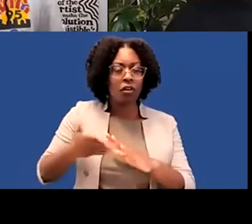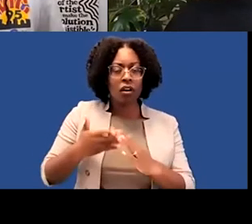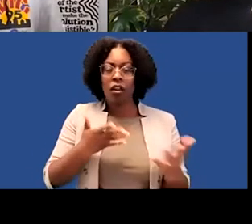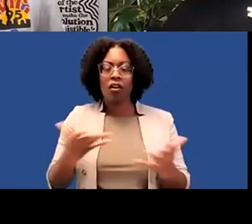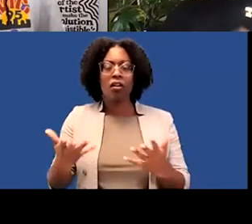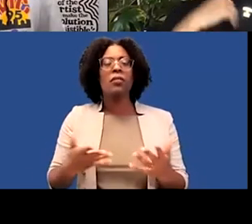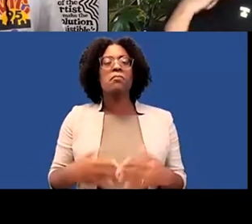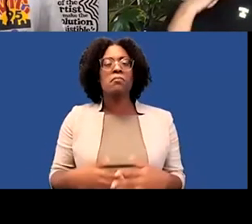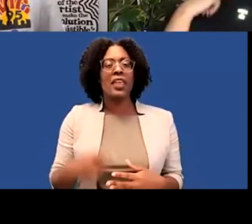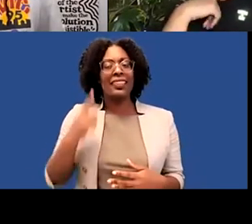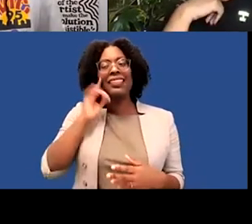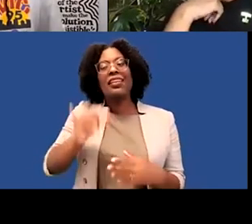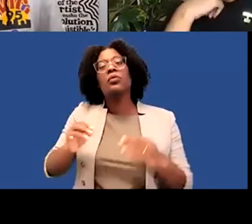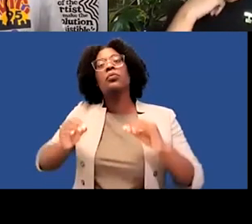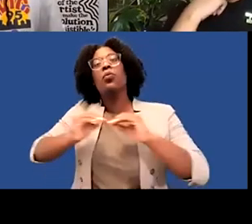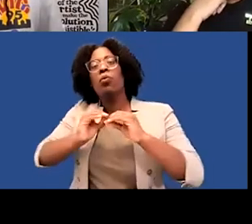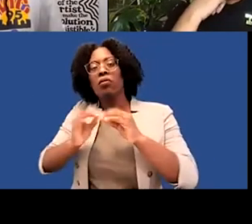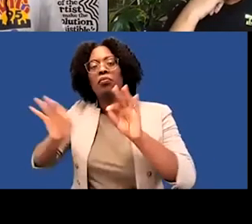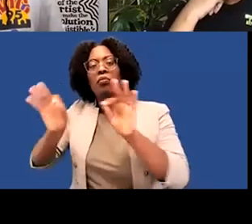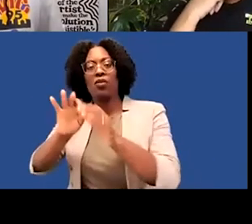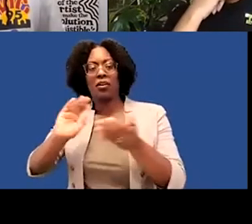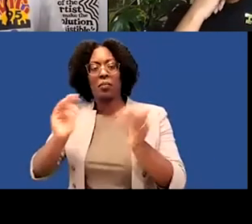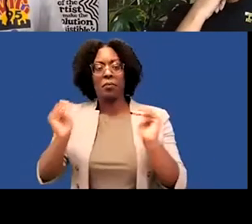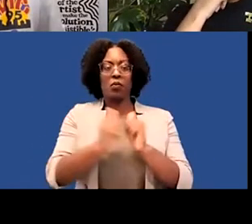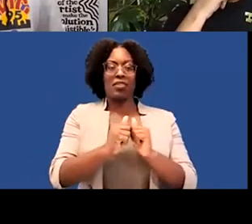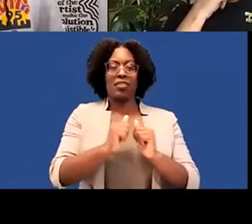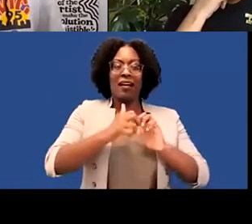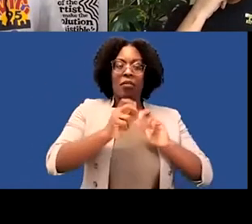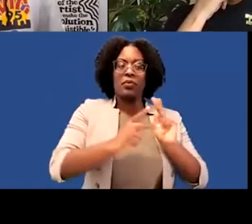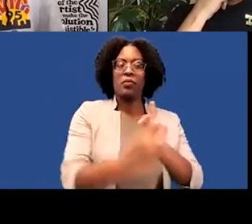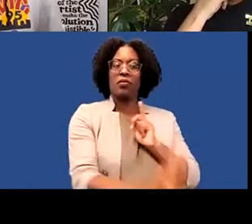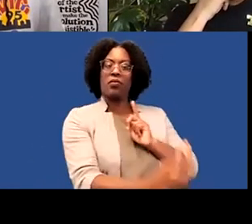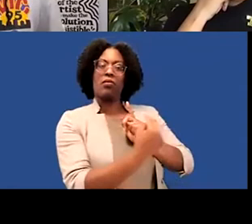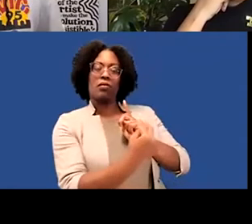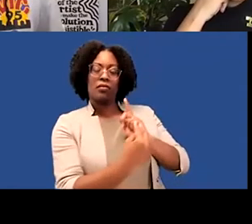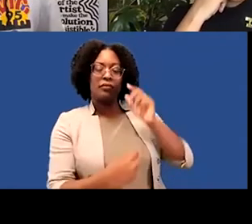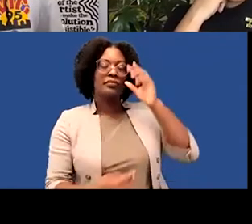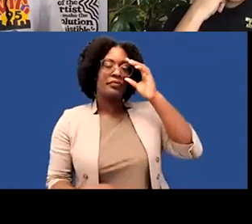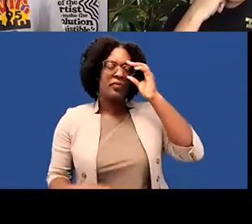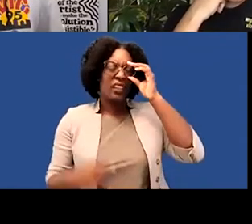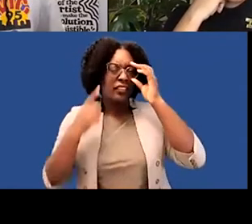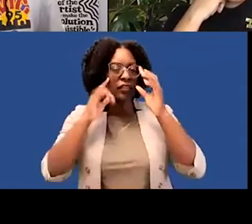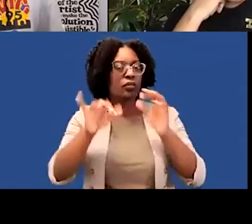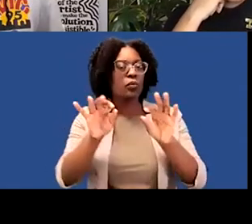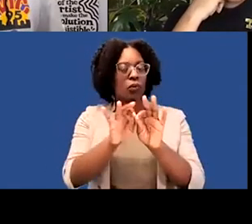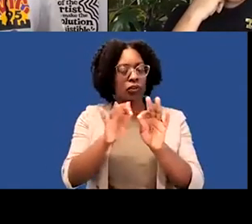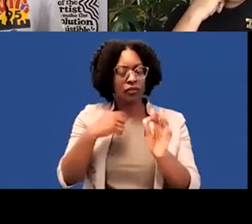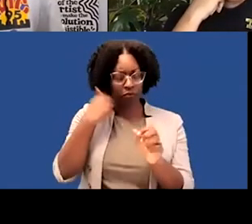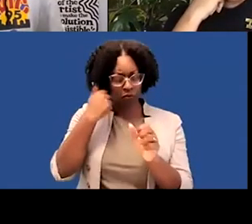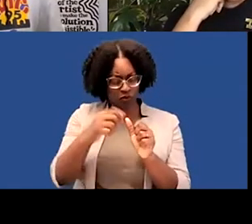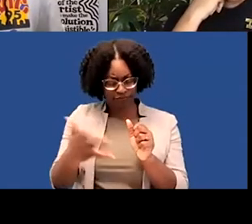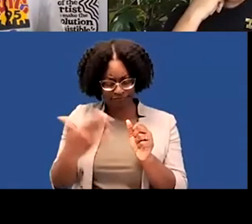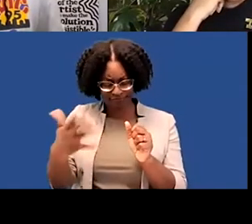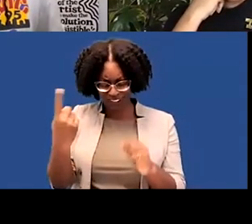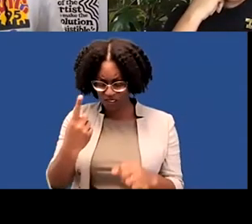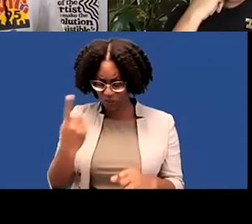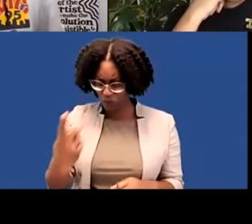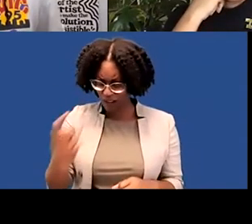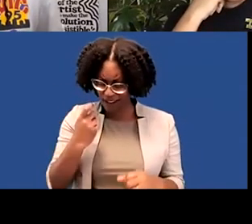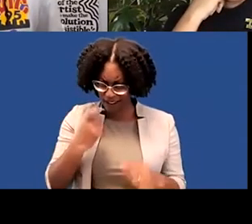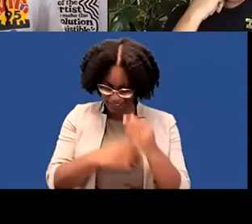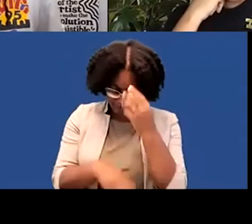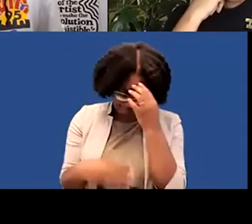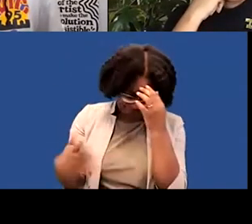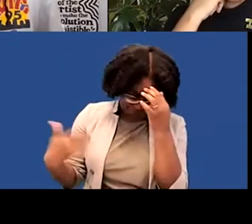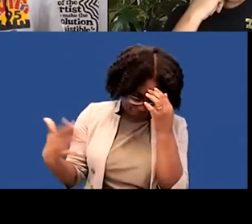you know, it's interesting because there was a question a few questions ago about, oh my gosh, about, in